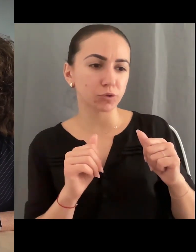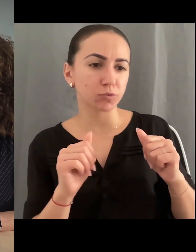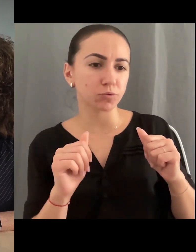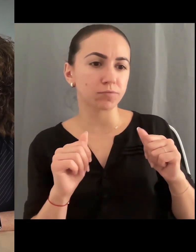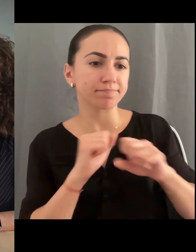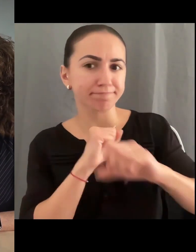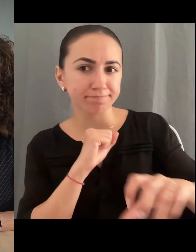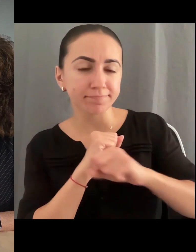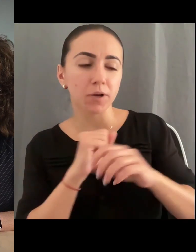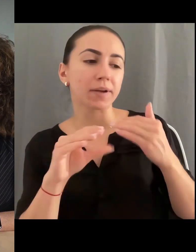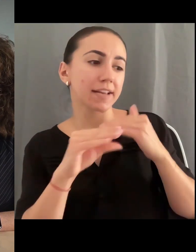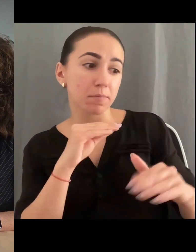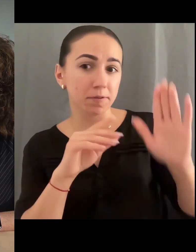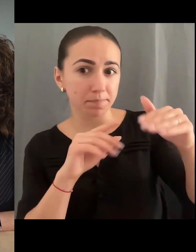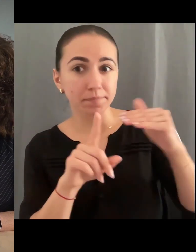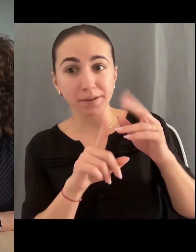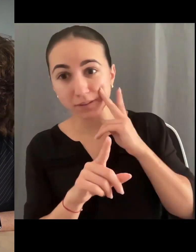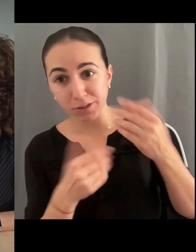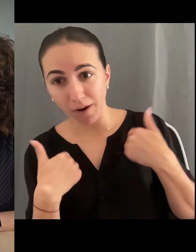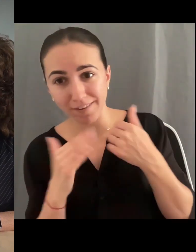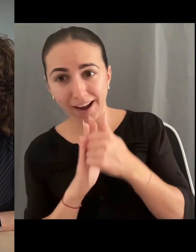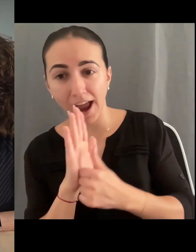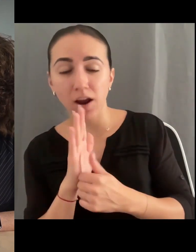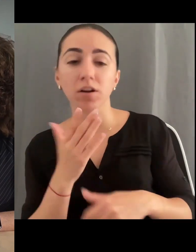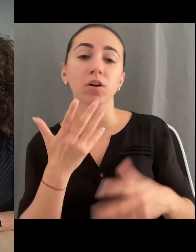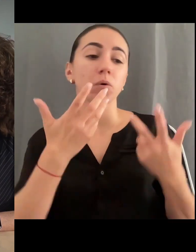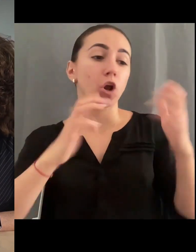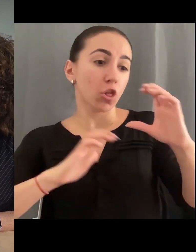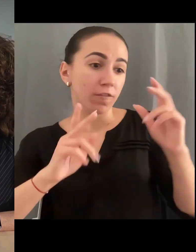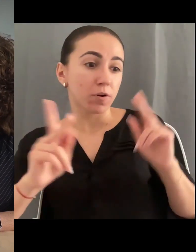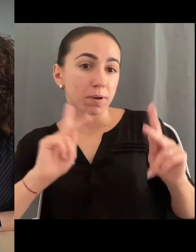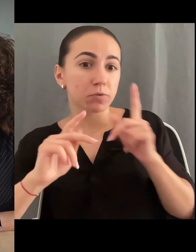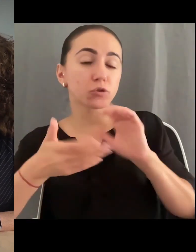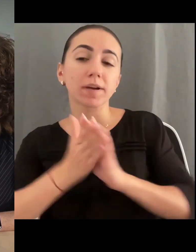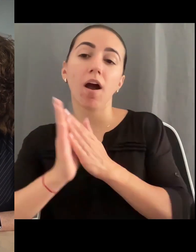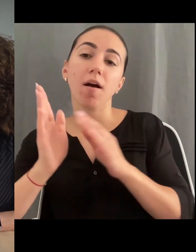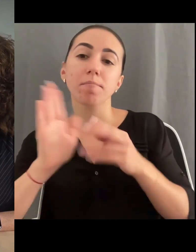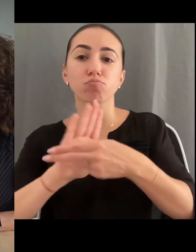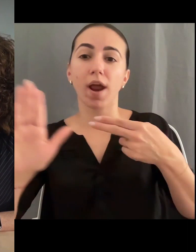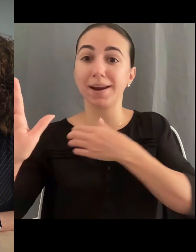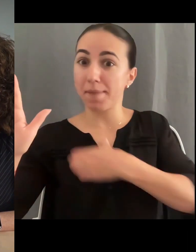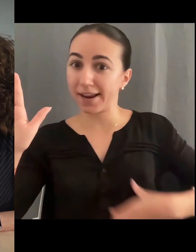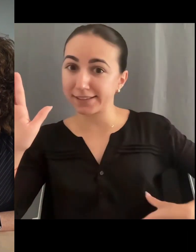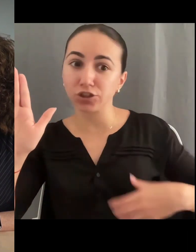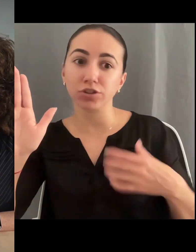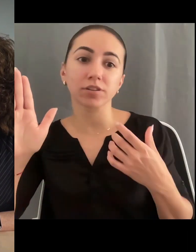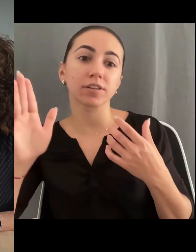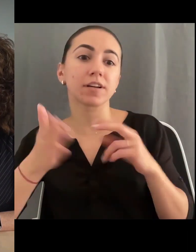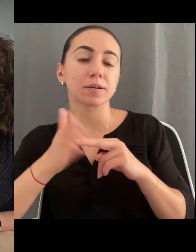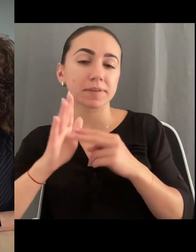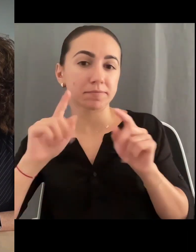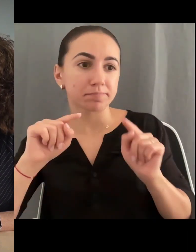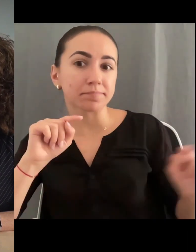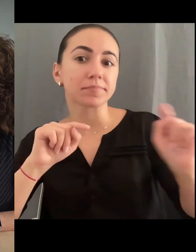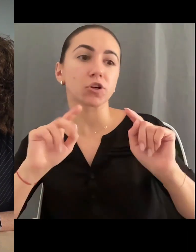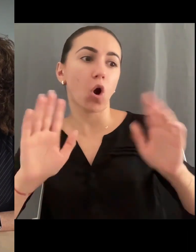an email out to saying, hey, we see that you have an account. We're looking for people to be brand ambassadors. Mm-hmm. So actually go out on behalf of Able United to speak